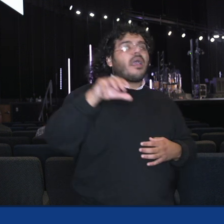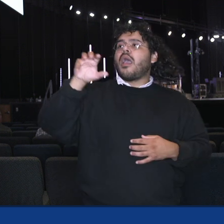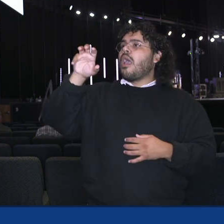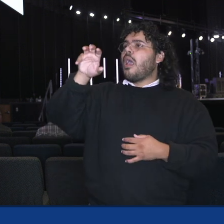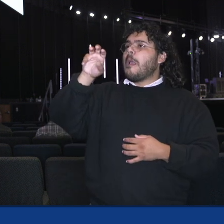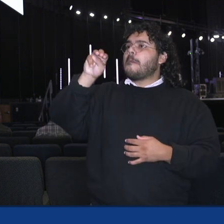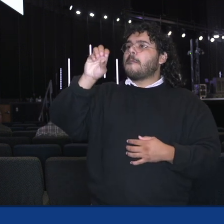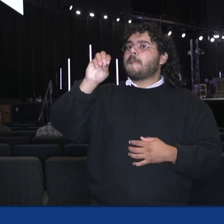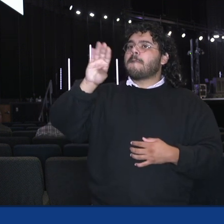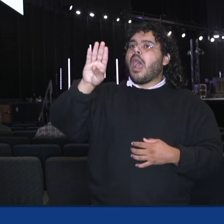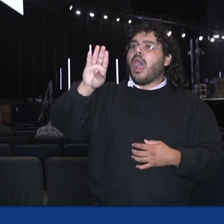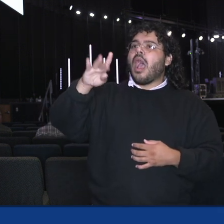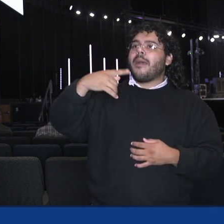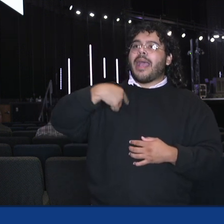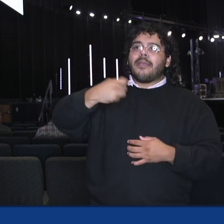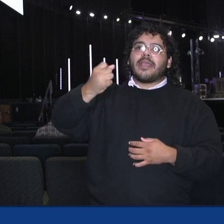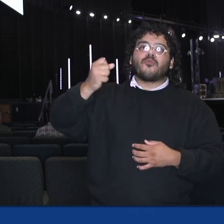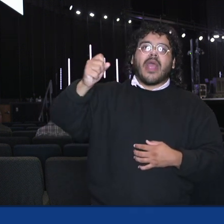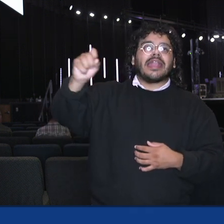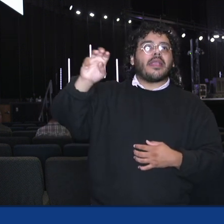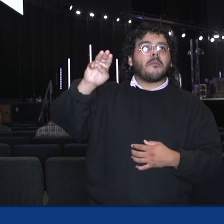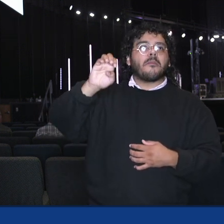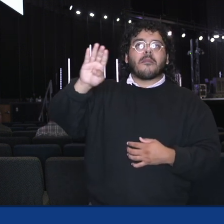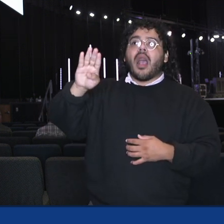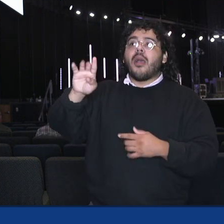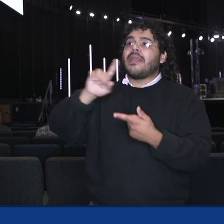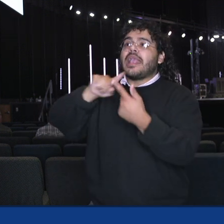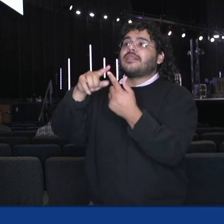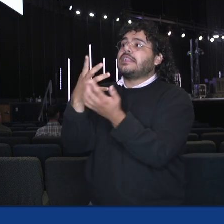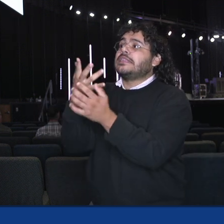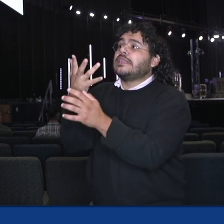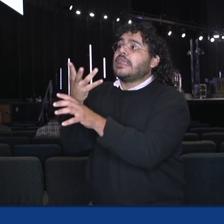he desperately begged Jesus not to banish them from the country.